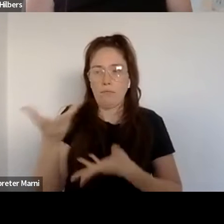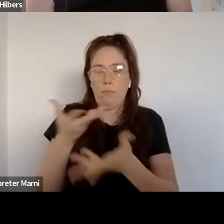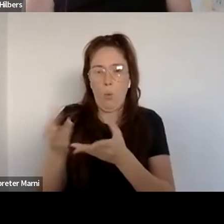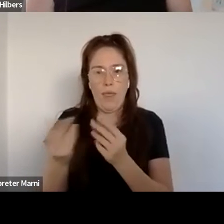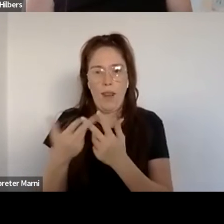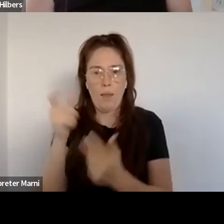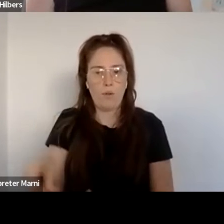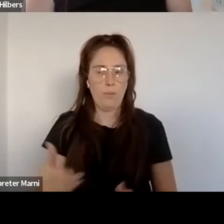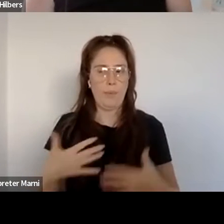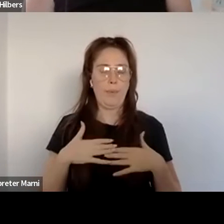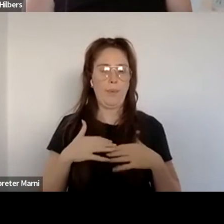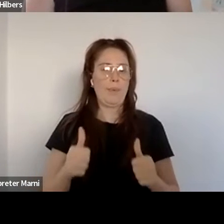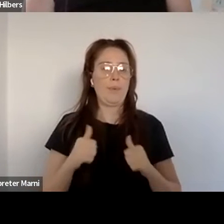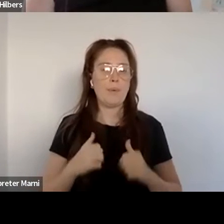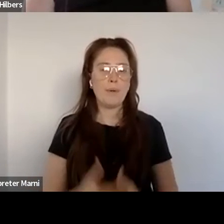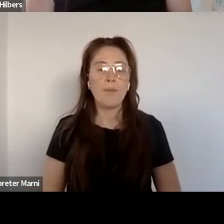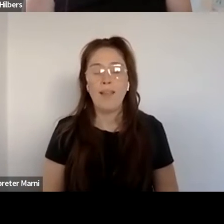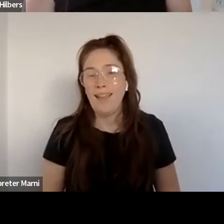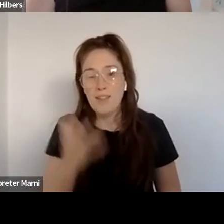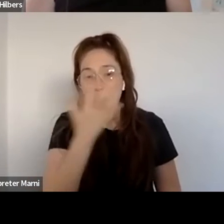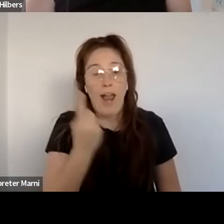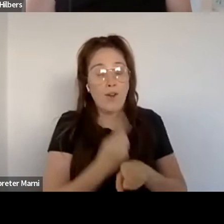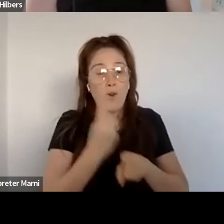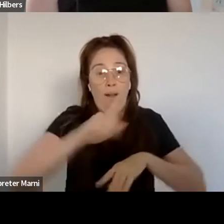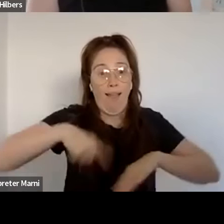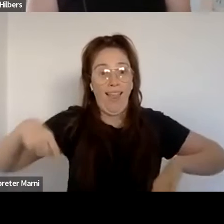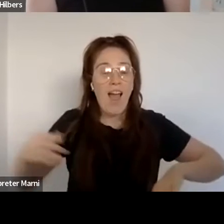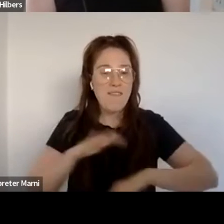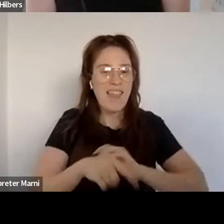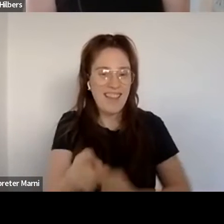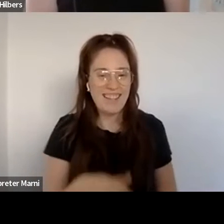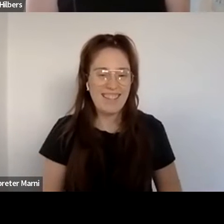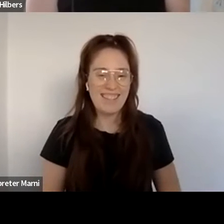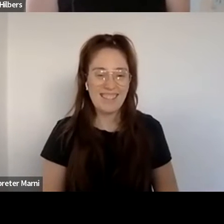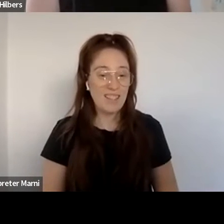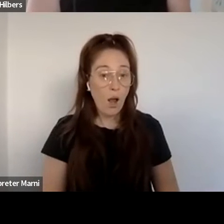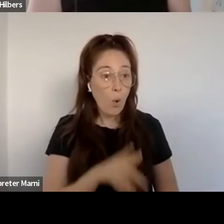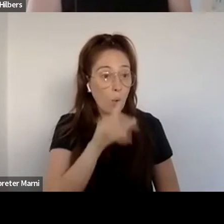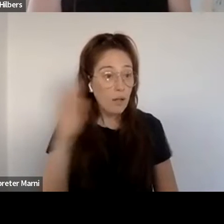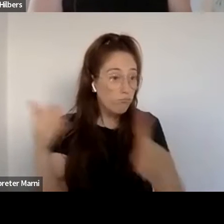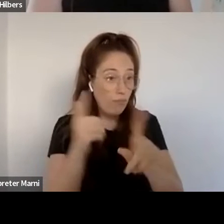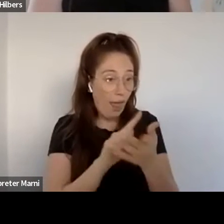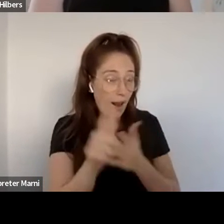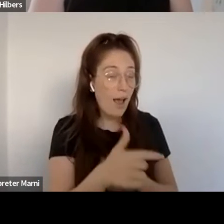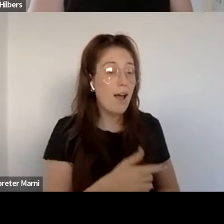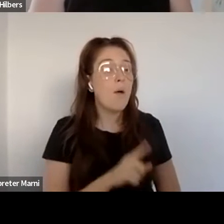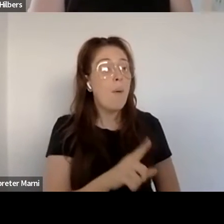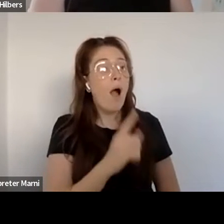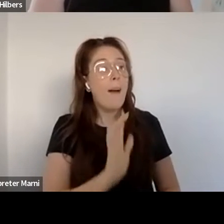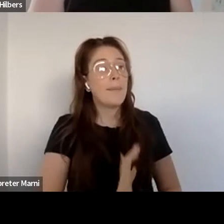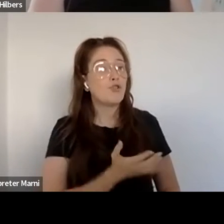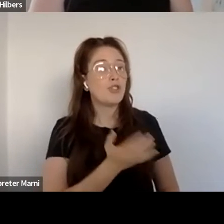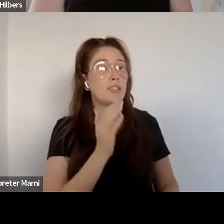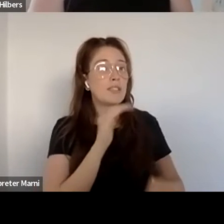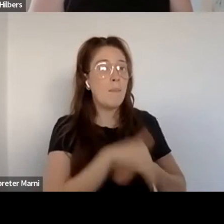Yeah, I could talk about this for days, and I have for days. We'll come back to you, I hope. And I'm very interested in how we can